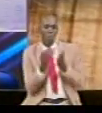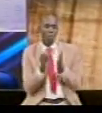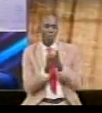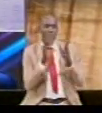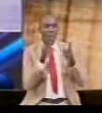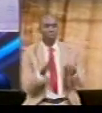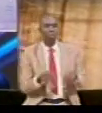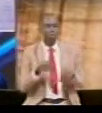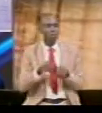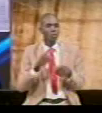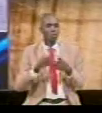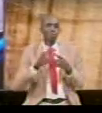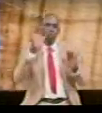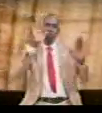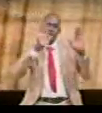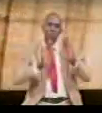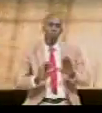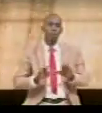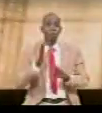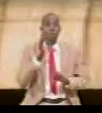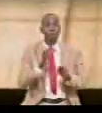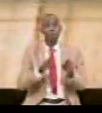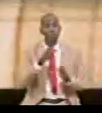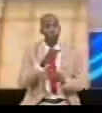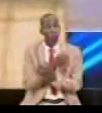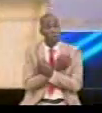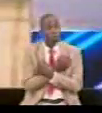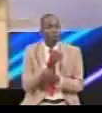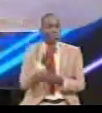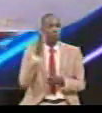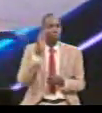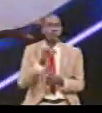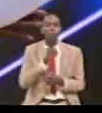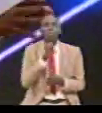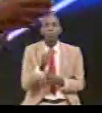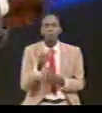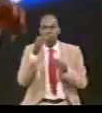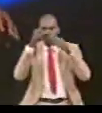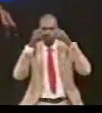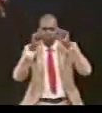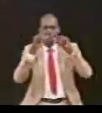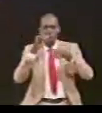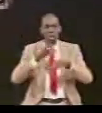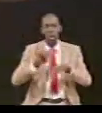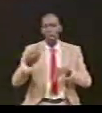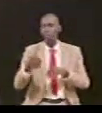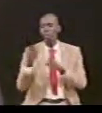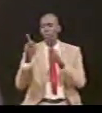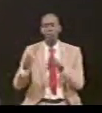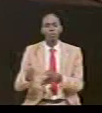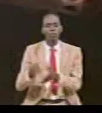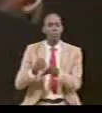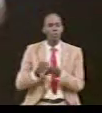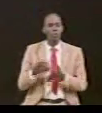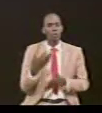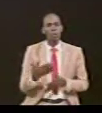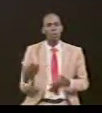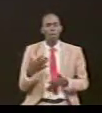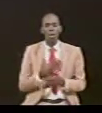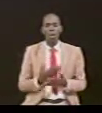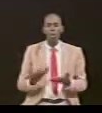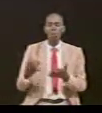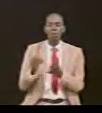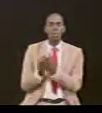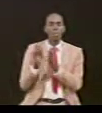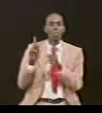unnecessary trouble. If you love, you will not covet what belongs to another person and wanting him to lose that thing